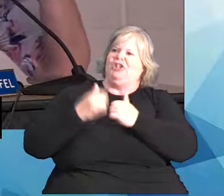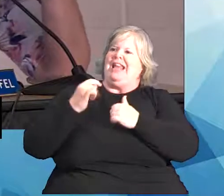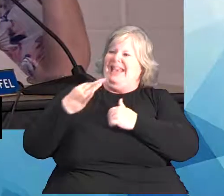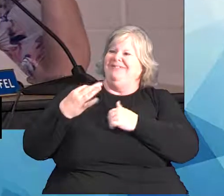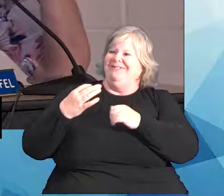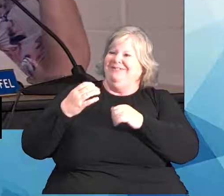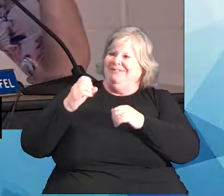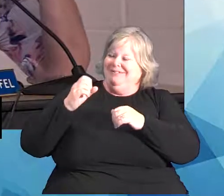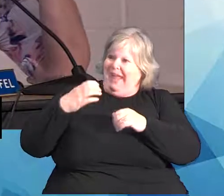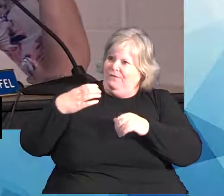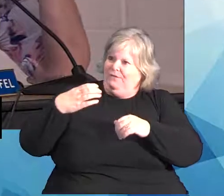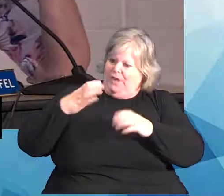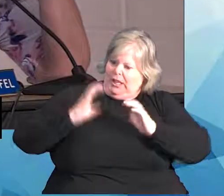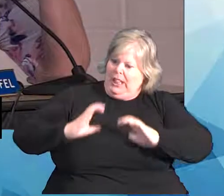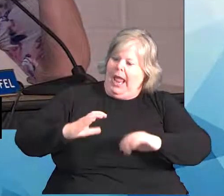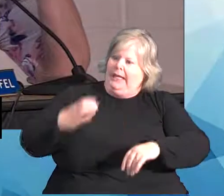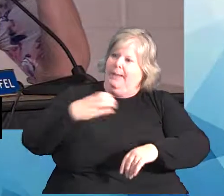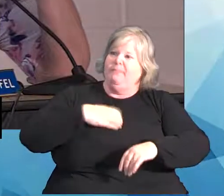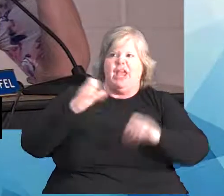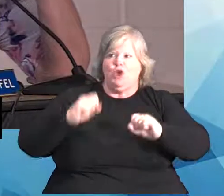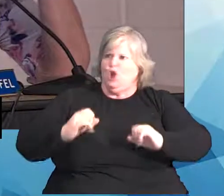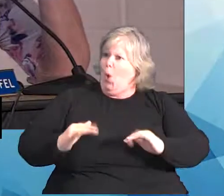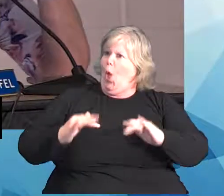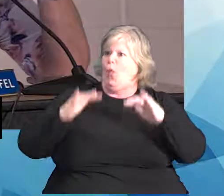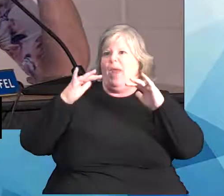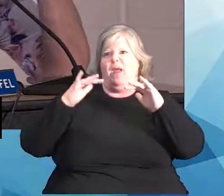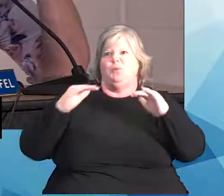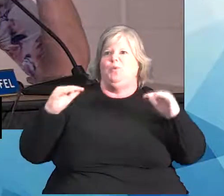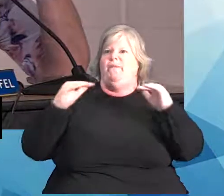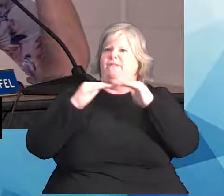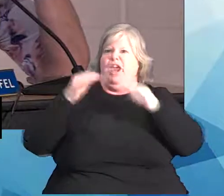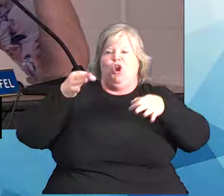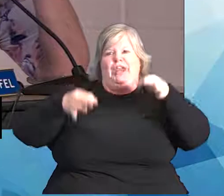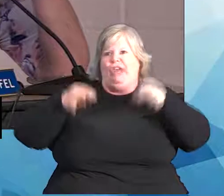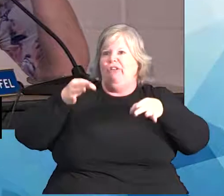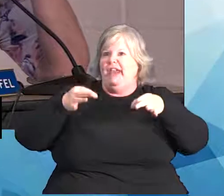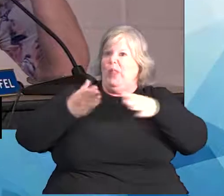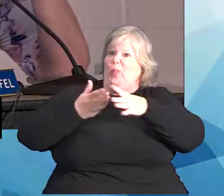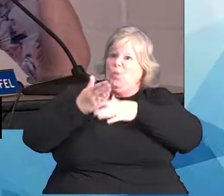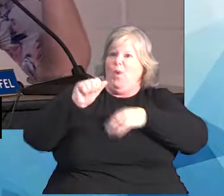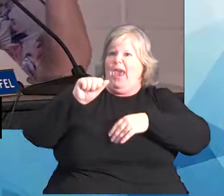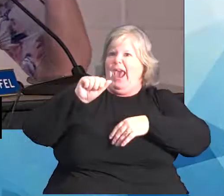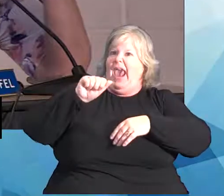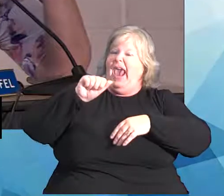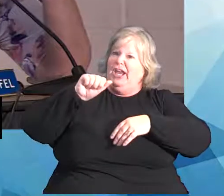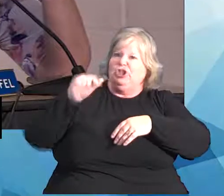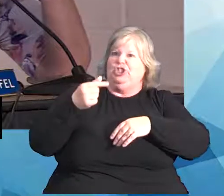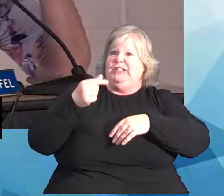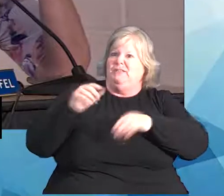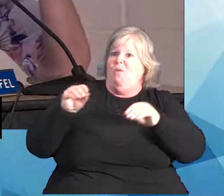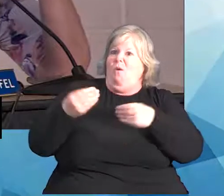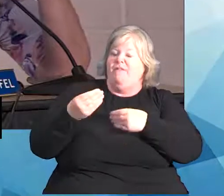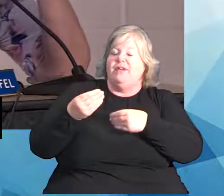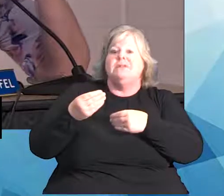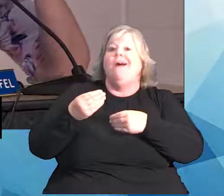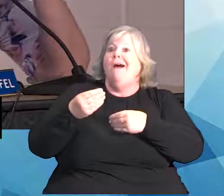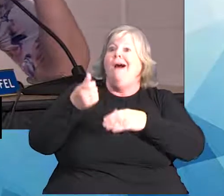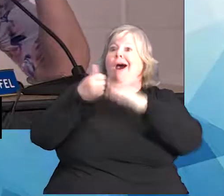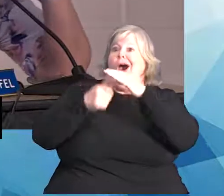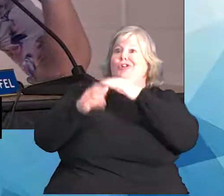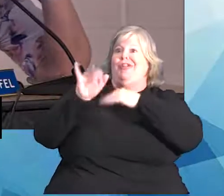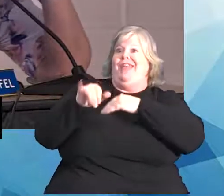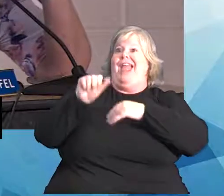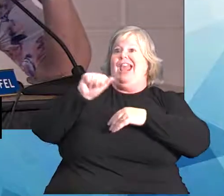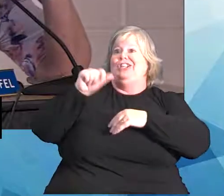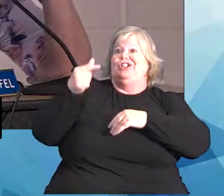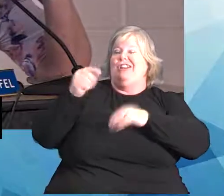fair hearing through the AG's office. And under the AG's office, a lot of times they kick